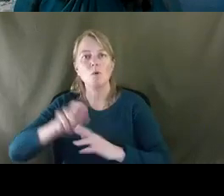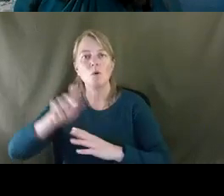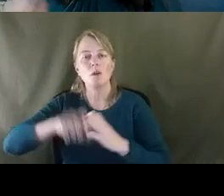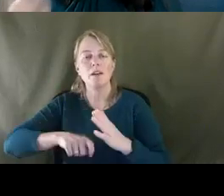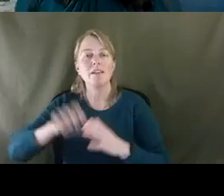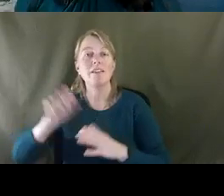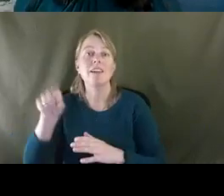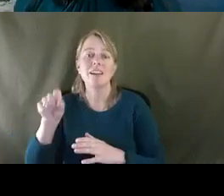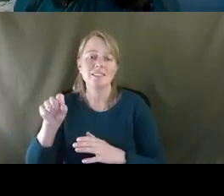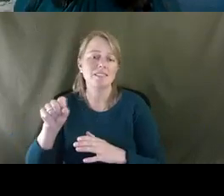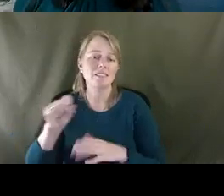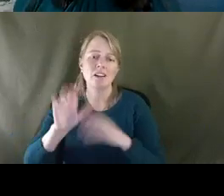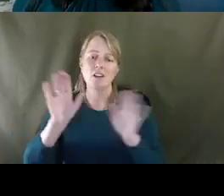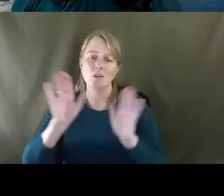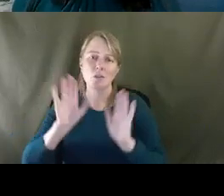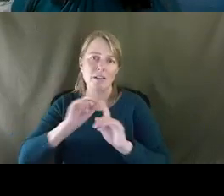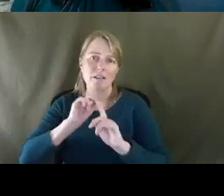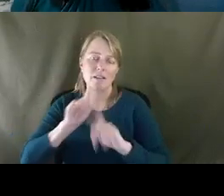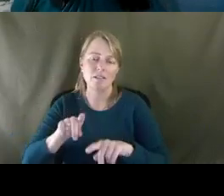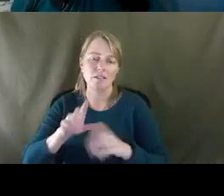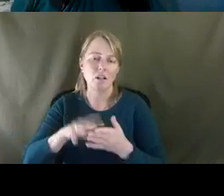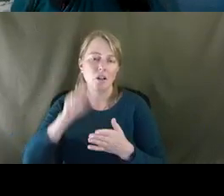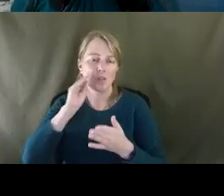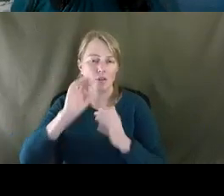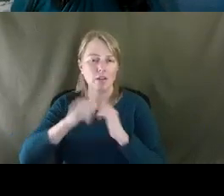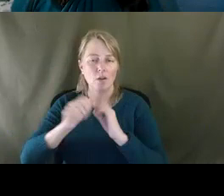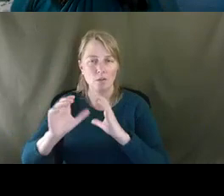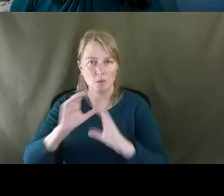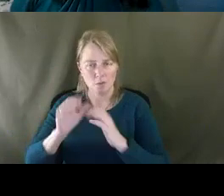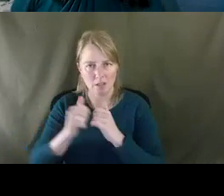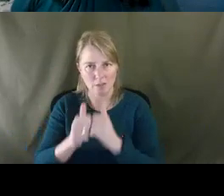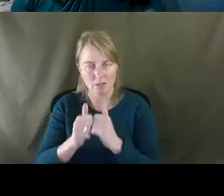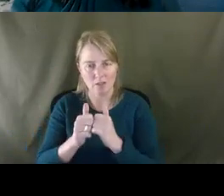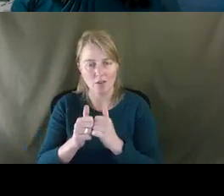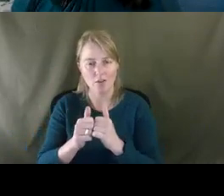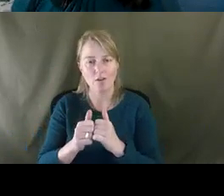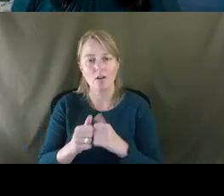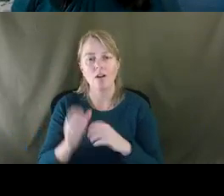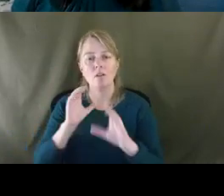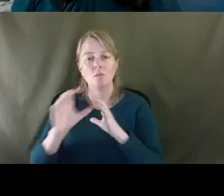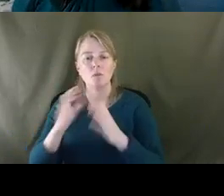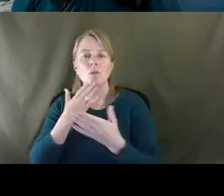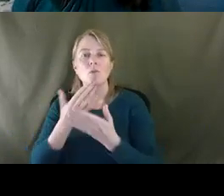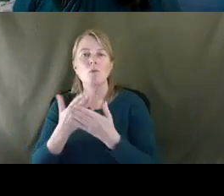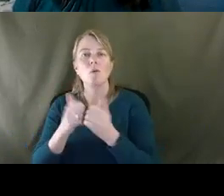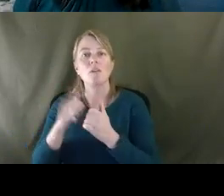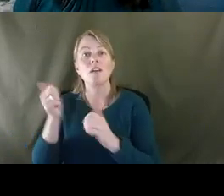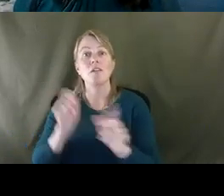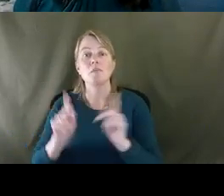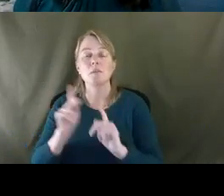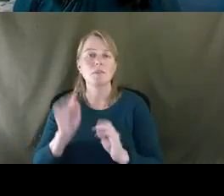Whatever, yes, all those are so fantastic. Learning how to communicate together, communicating well with others, those are